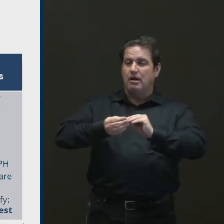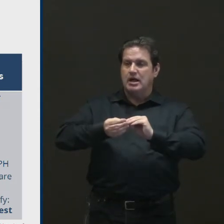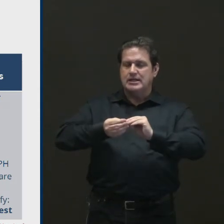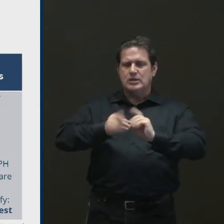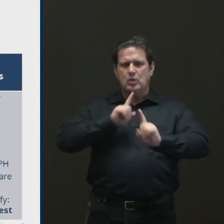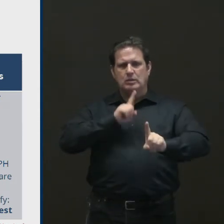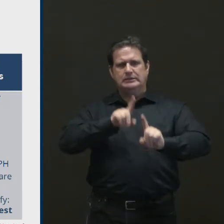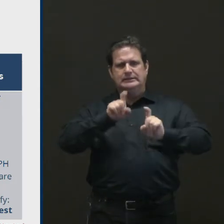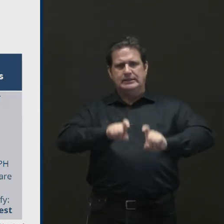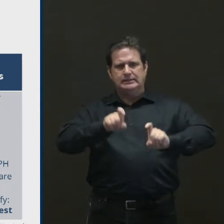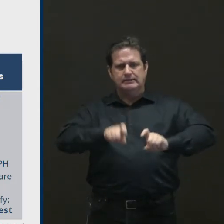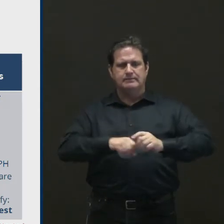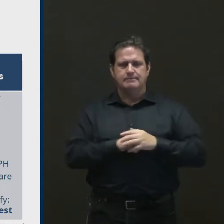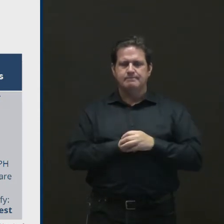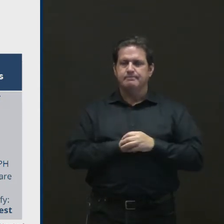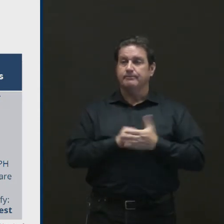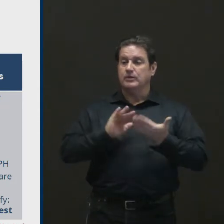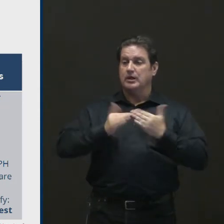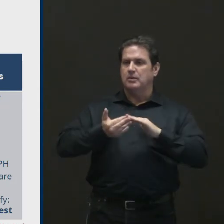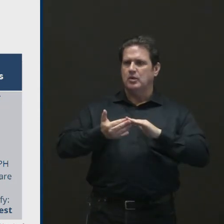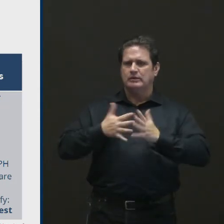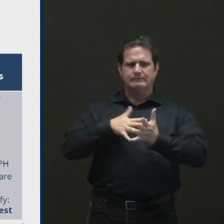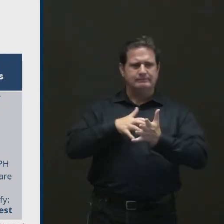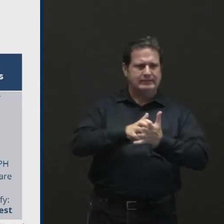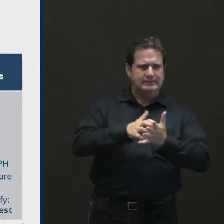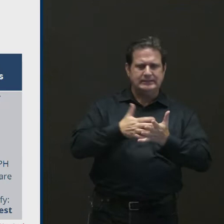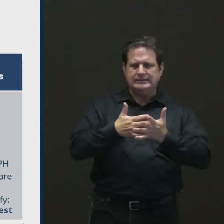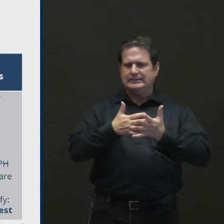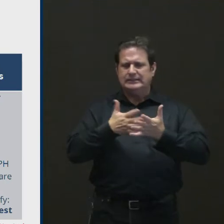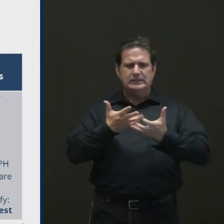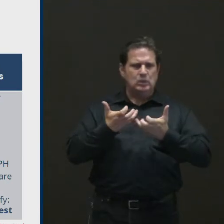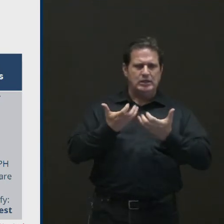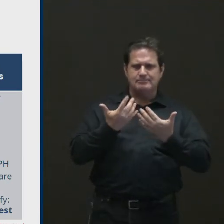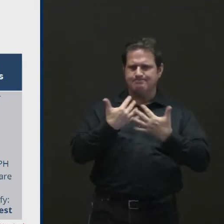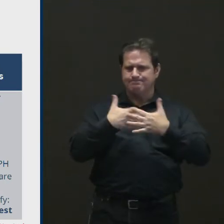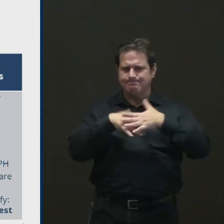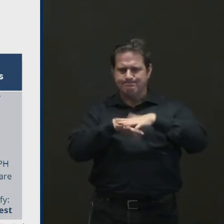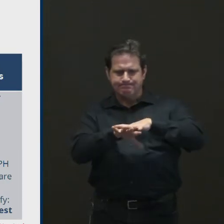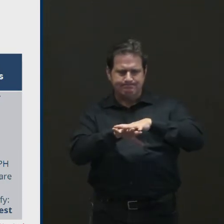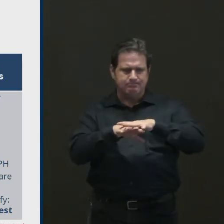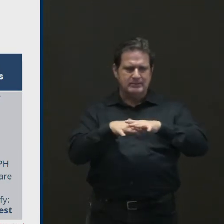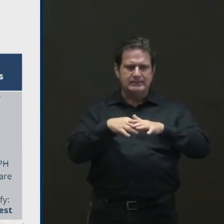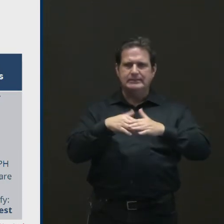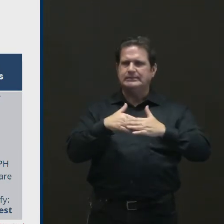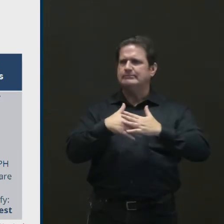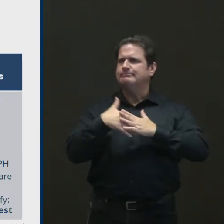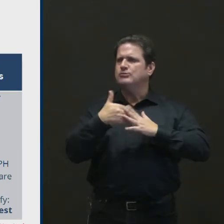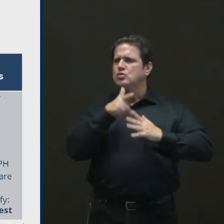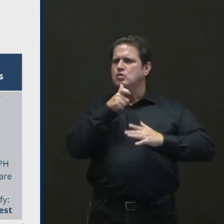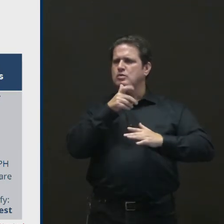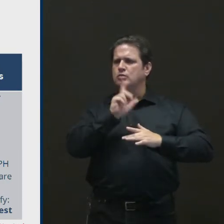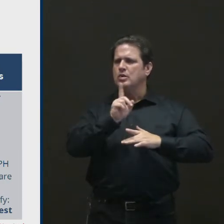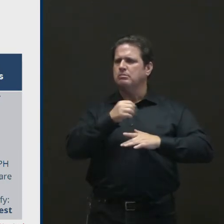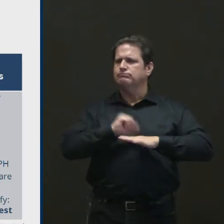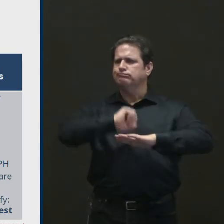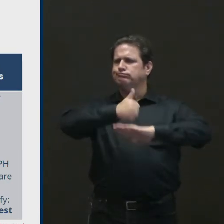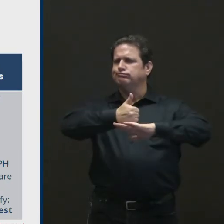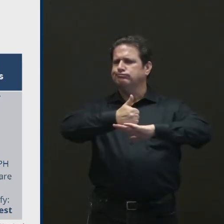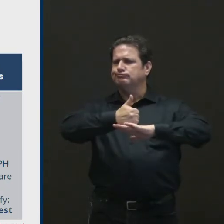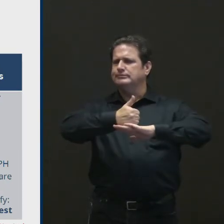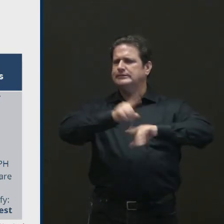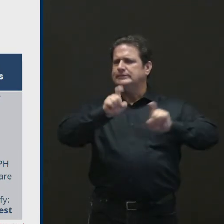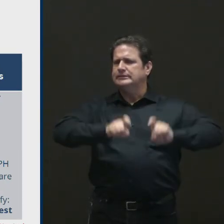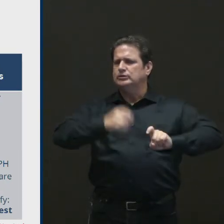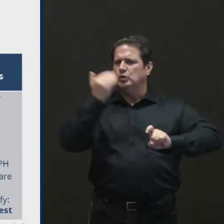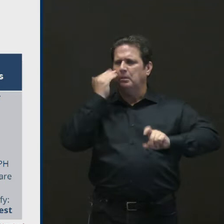to testing, the community vulnerabilities that we wanted to overlay. So there was a layered approach to make sure we identified places where